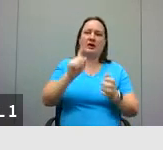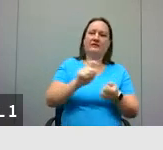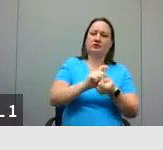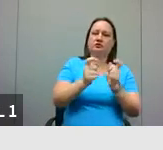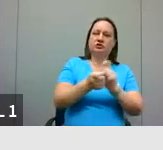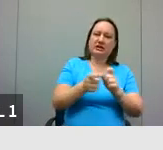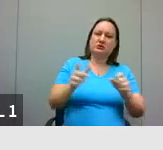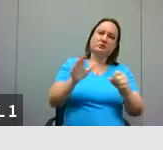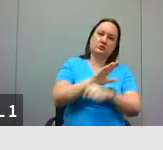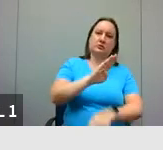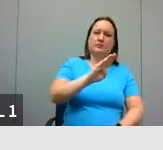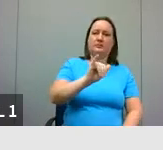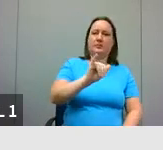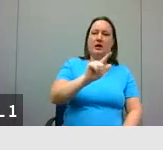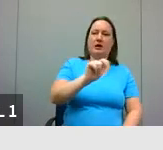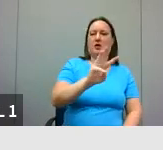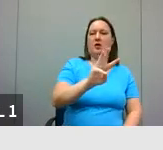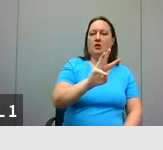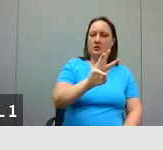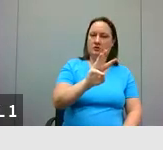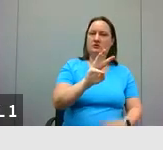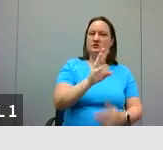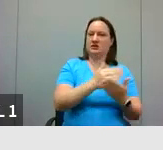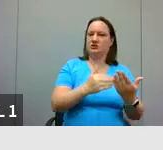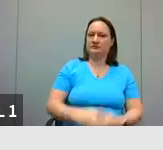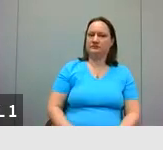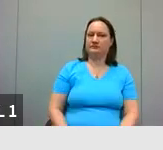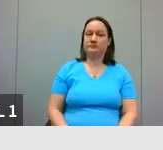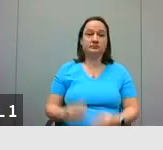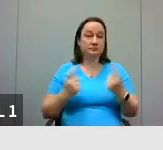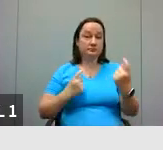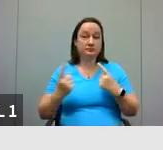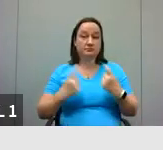Are there any questions about that?